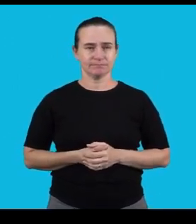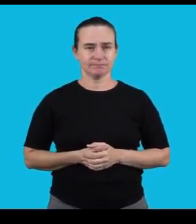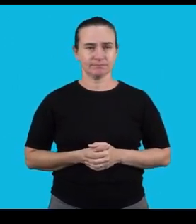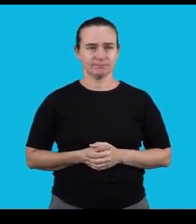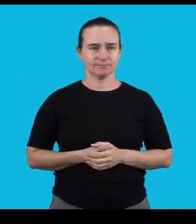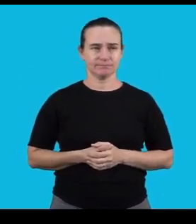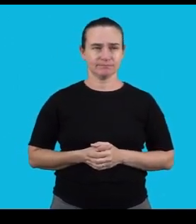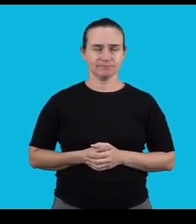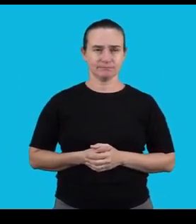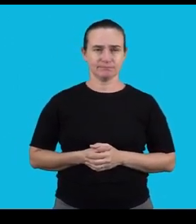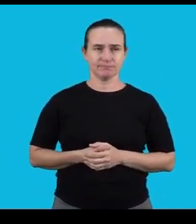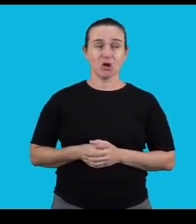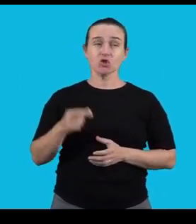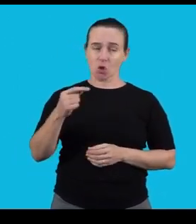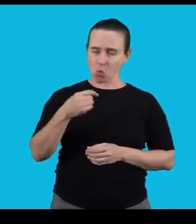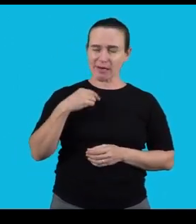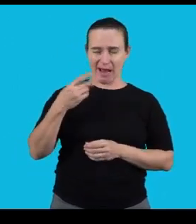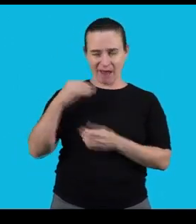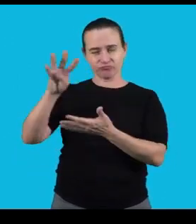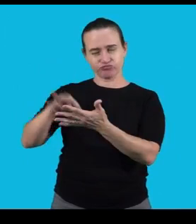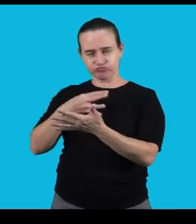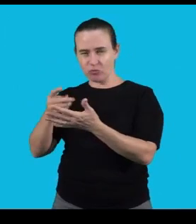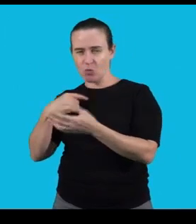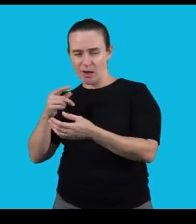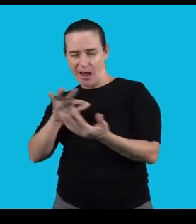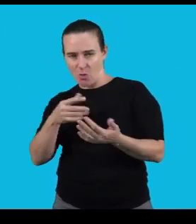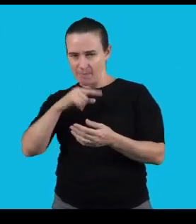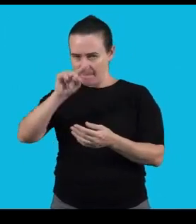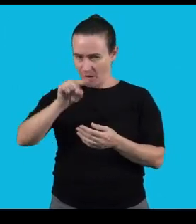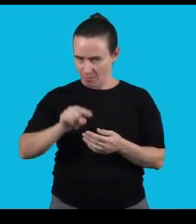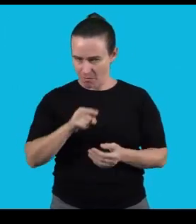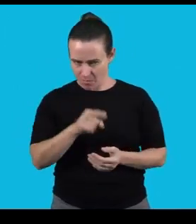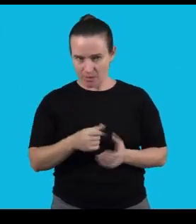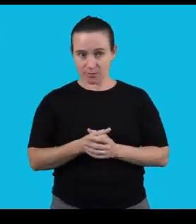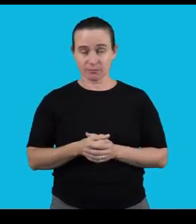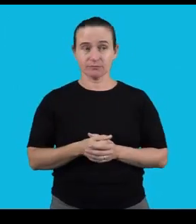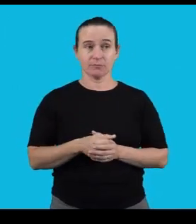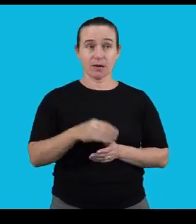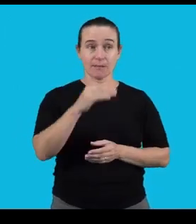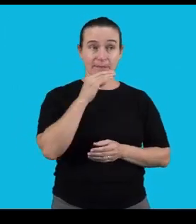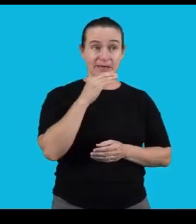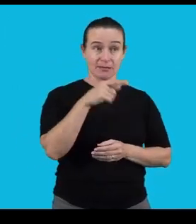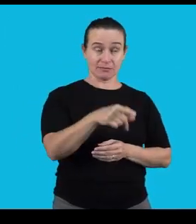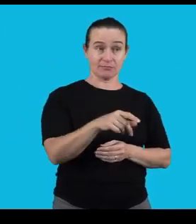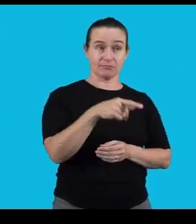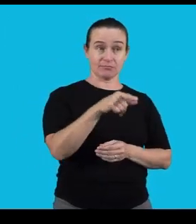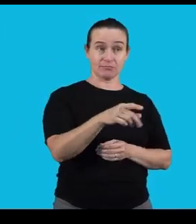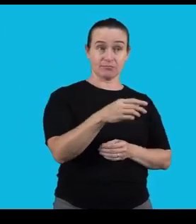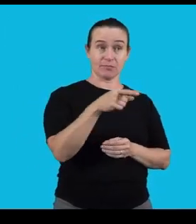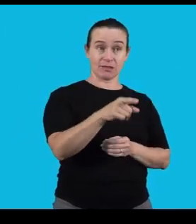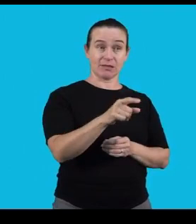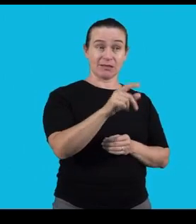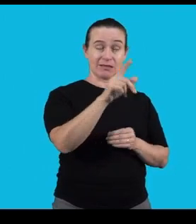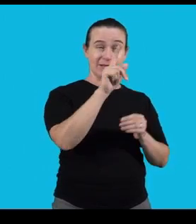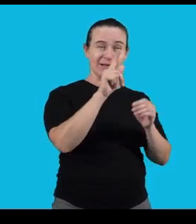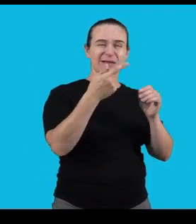set of criteria that is used to mark the graph. So it's going to be type, and then you have 1 mark,